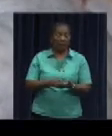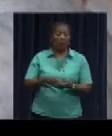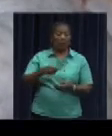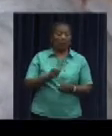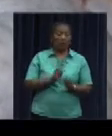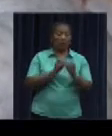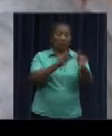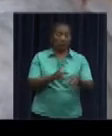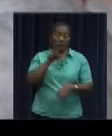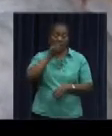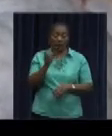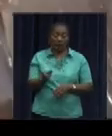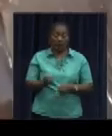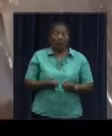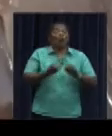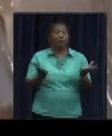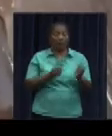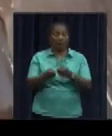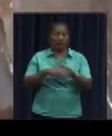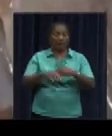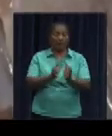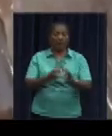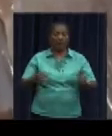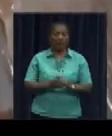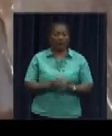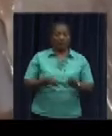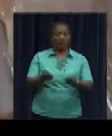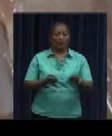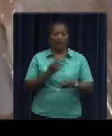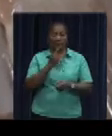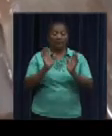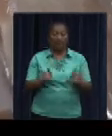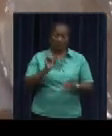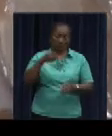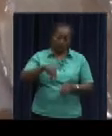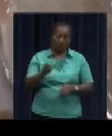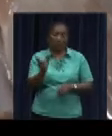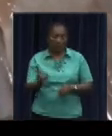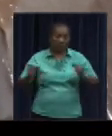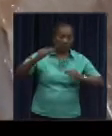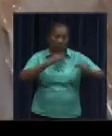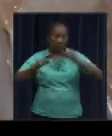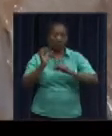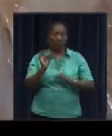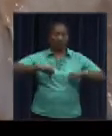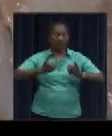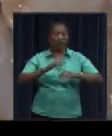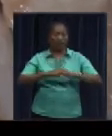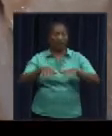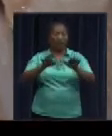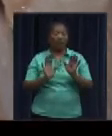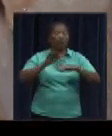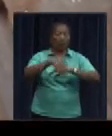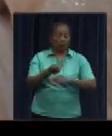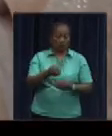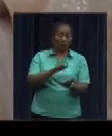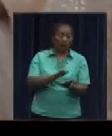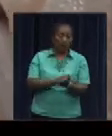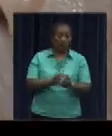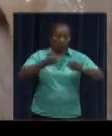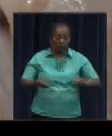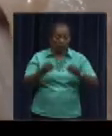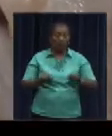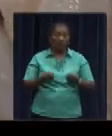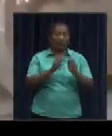Poultry Sector Suriname, APSS. According to Nemchand Kanai, chairman of the